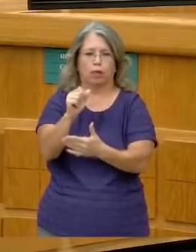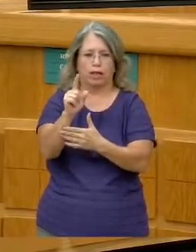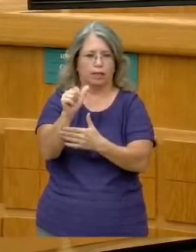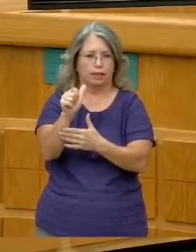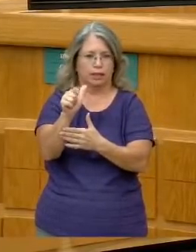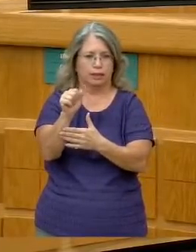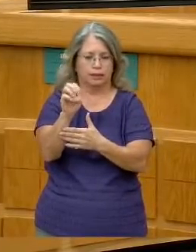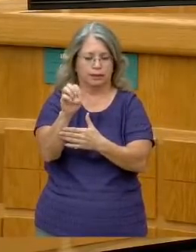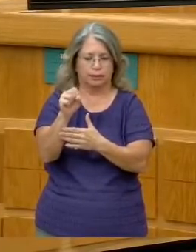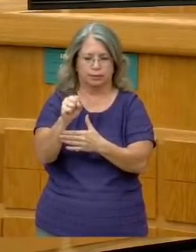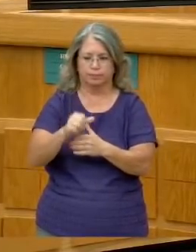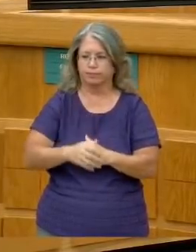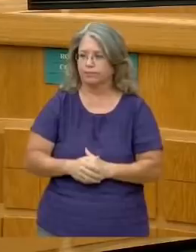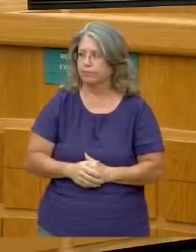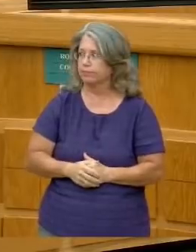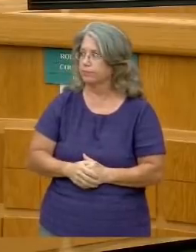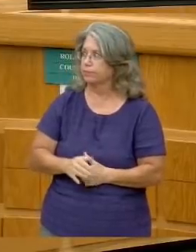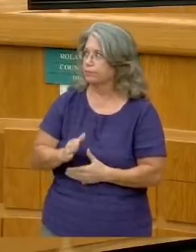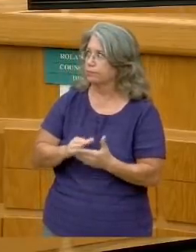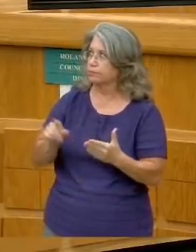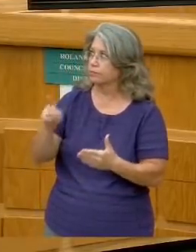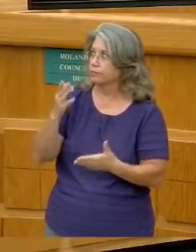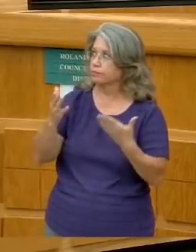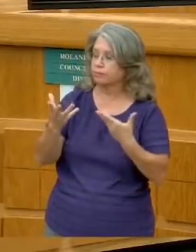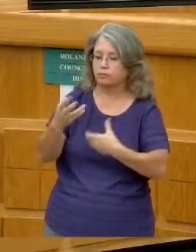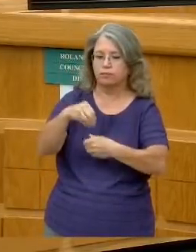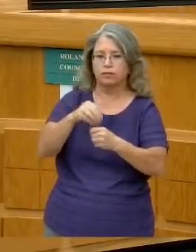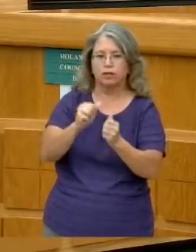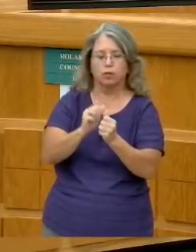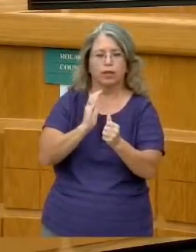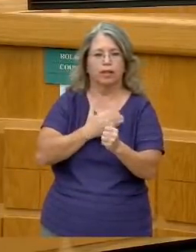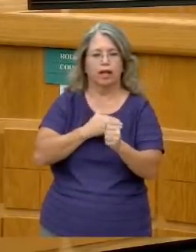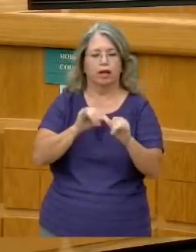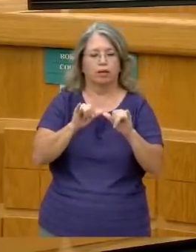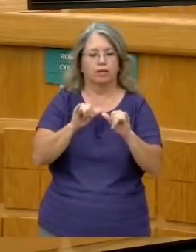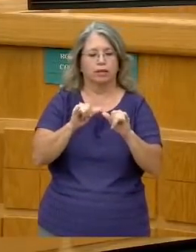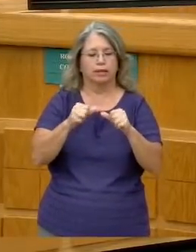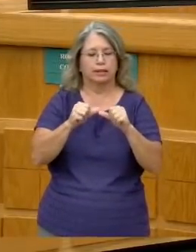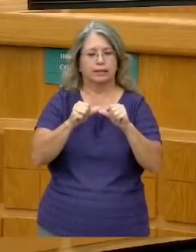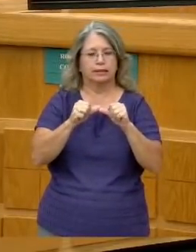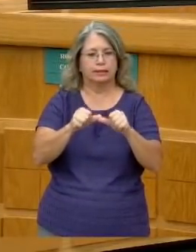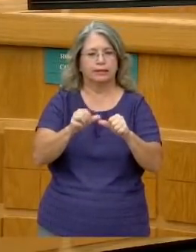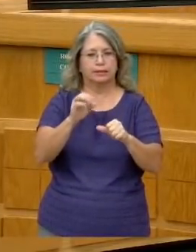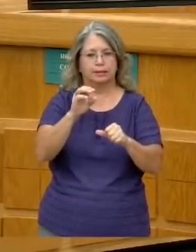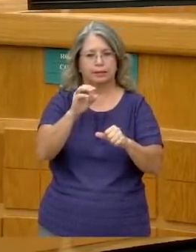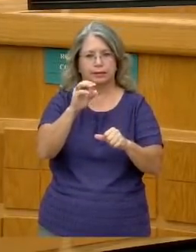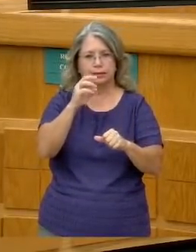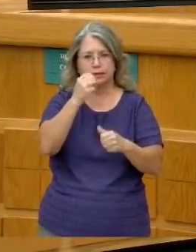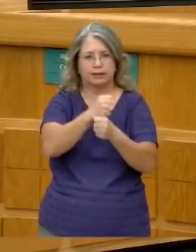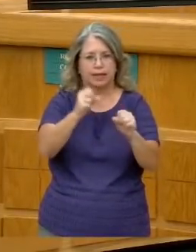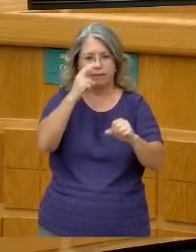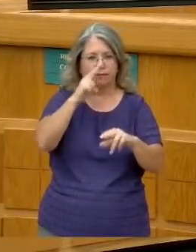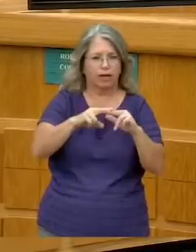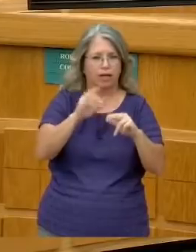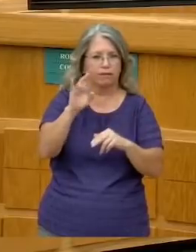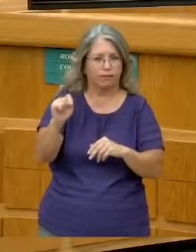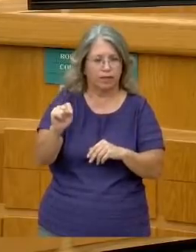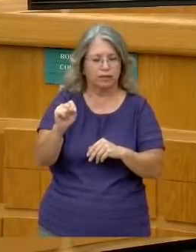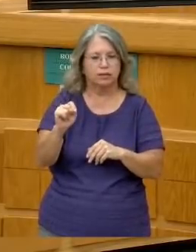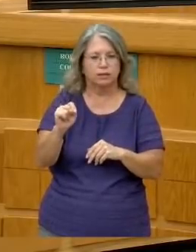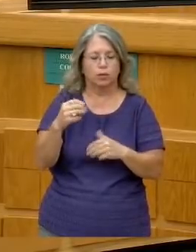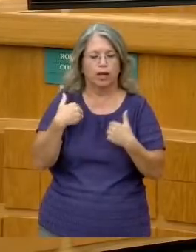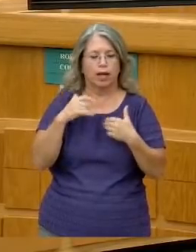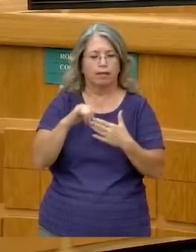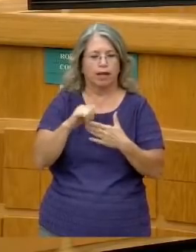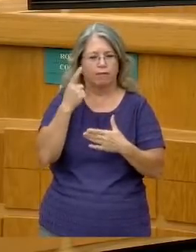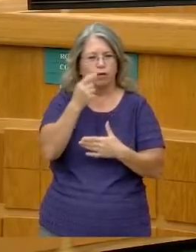may have participated in our Safe Fun Fit at the Bayfront. That's a health initiative that we had for several weeks